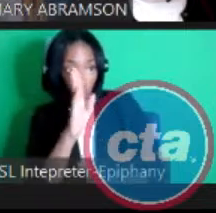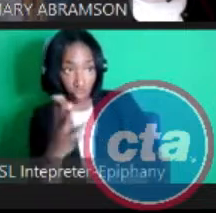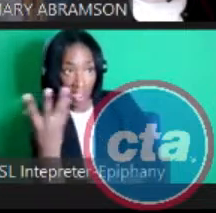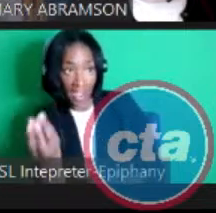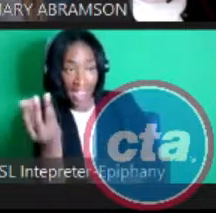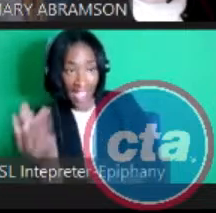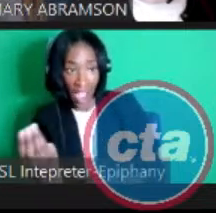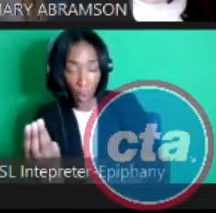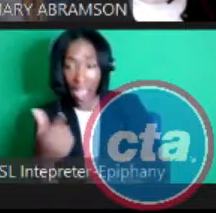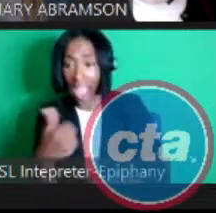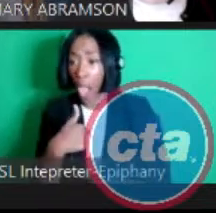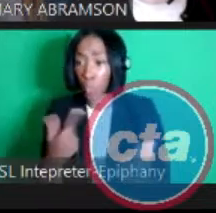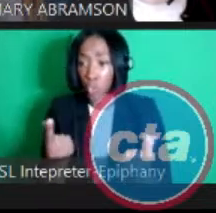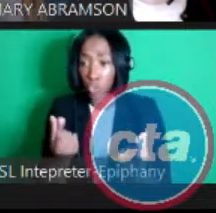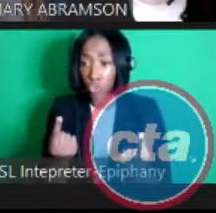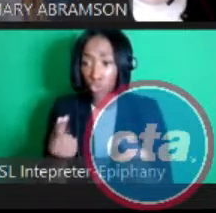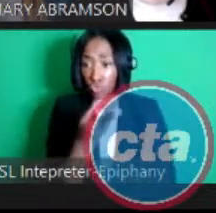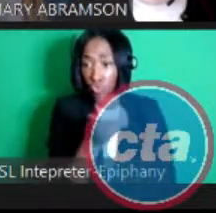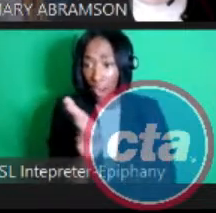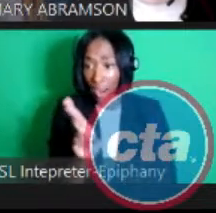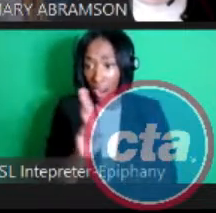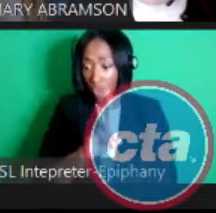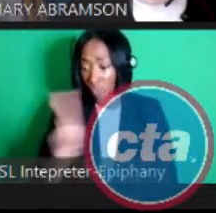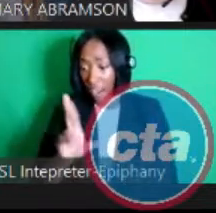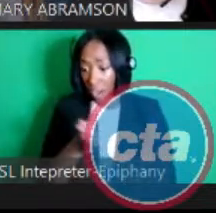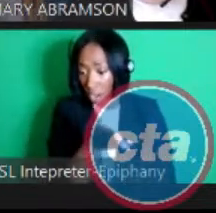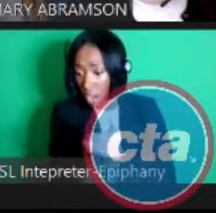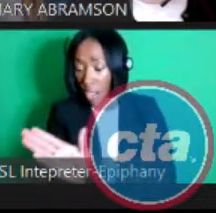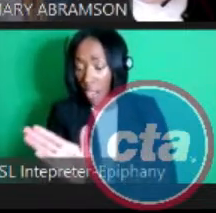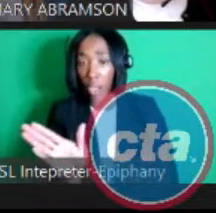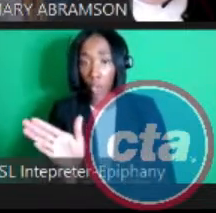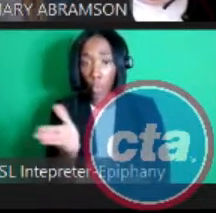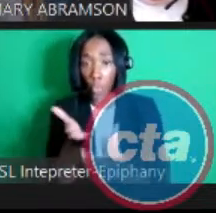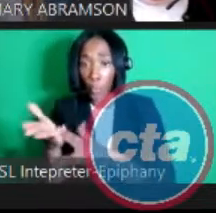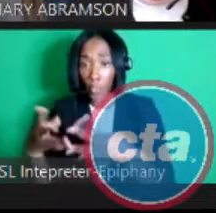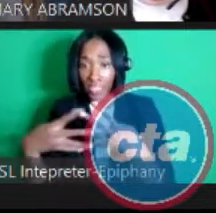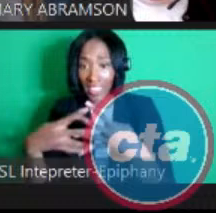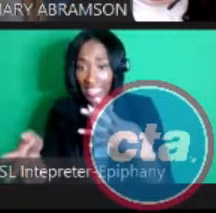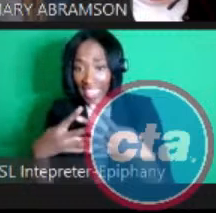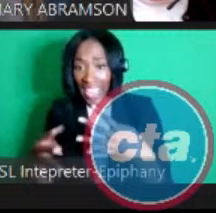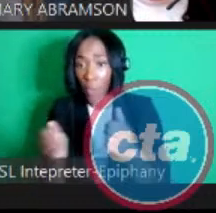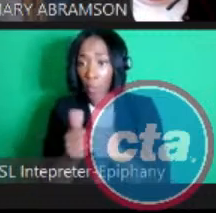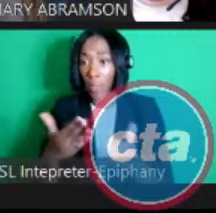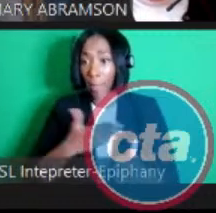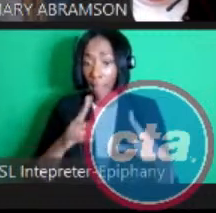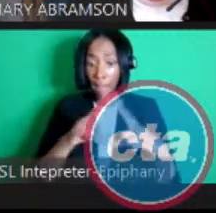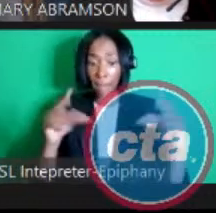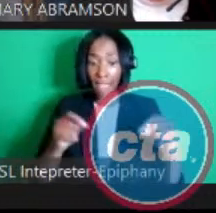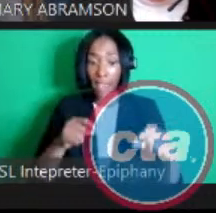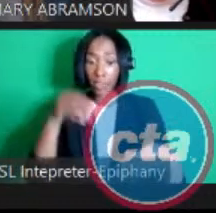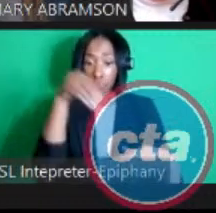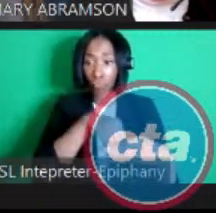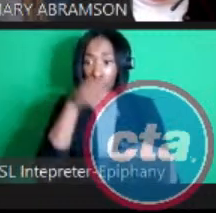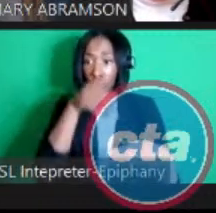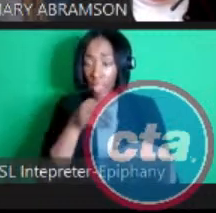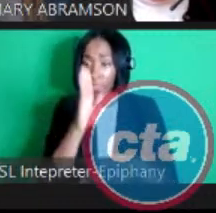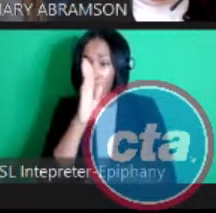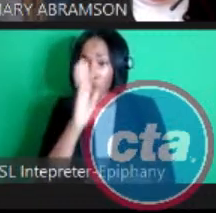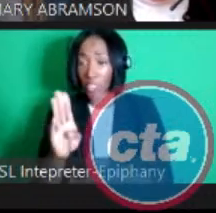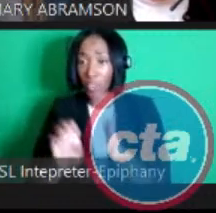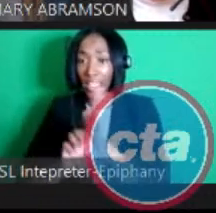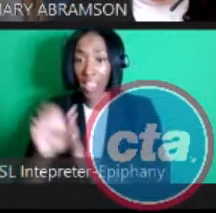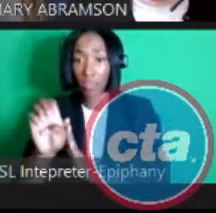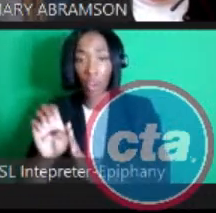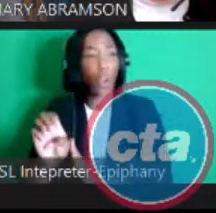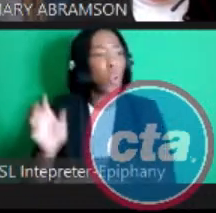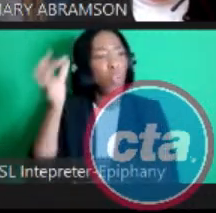Basically, I would turn right. Yep. Go through the gate with my pass and head straight to the elevator. Straight to the elevator. Right next